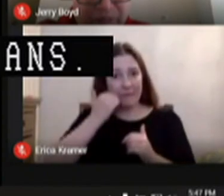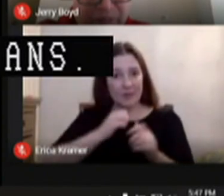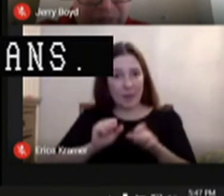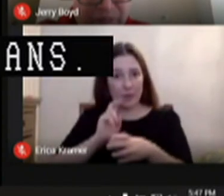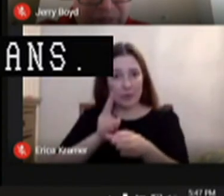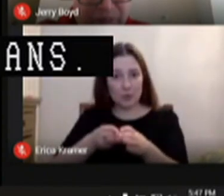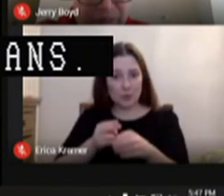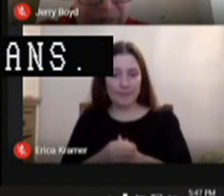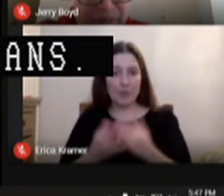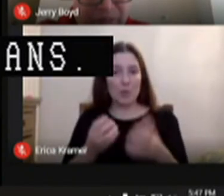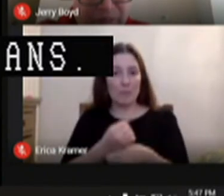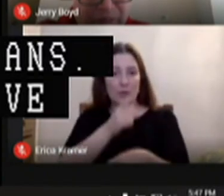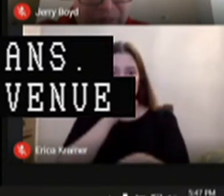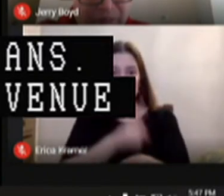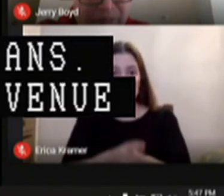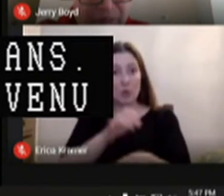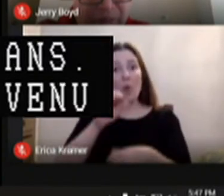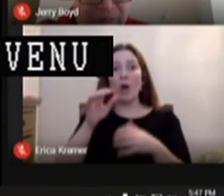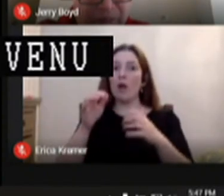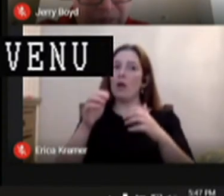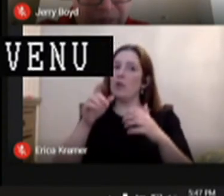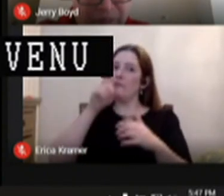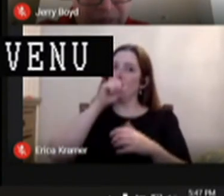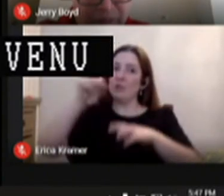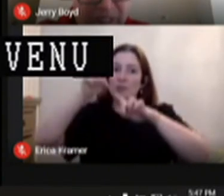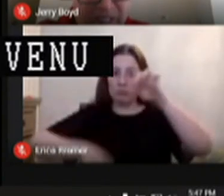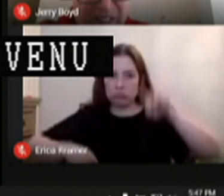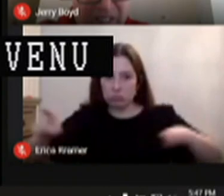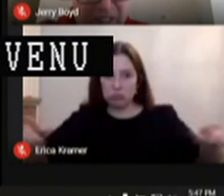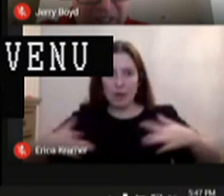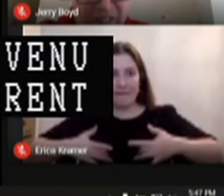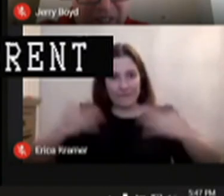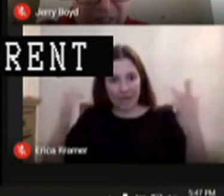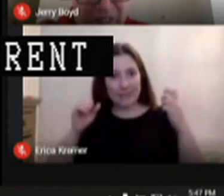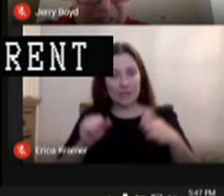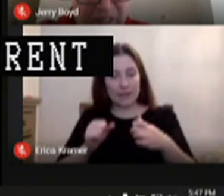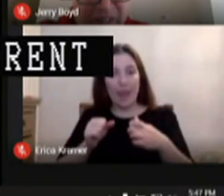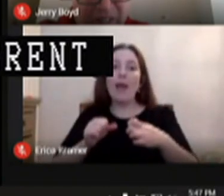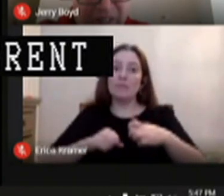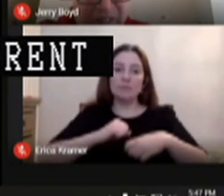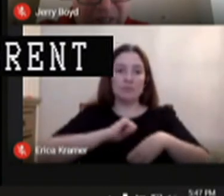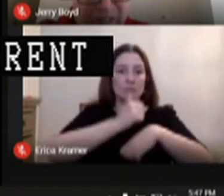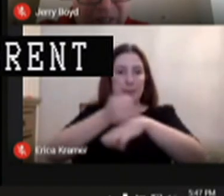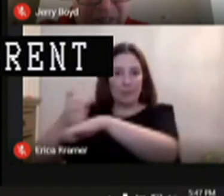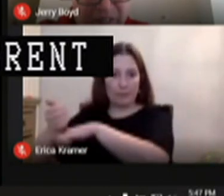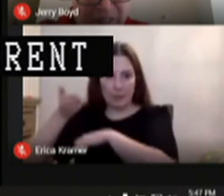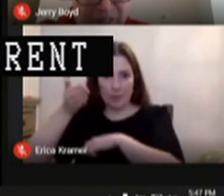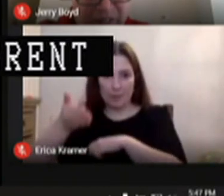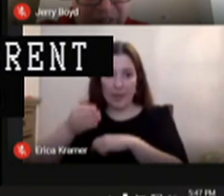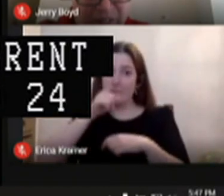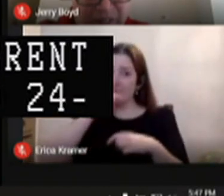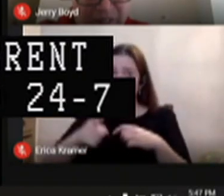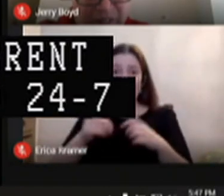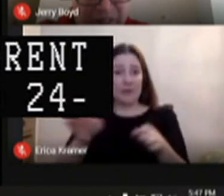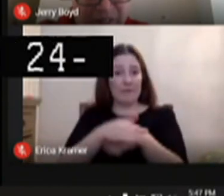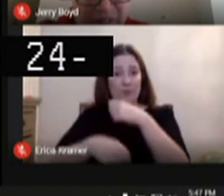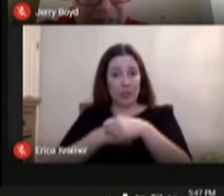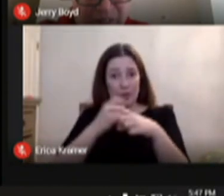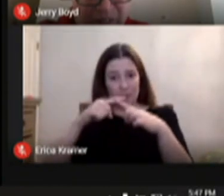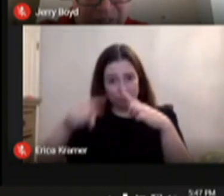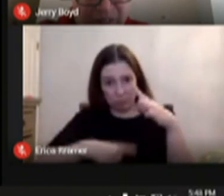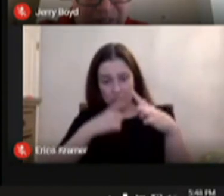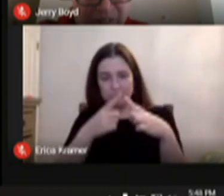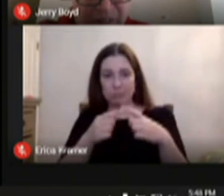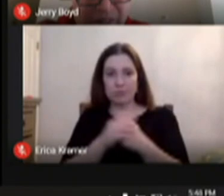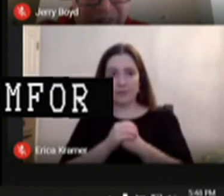the plaza can host a diversity of different kinds of events year-round, 24/7, and really make those events comfortable and